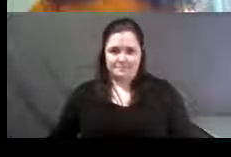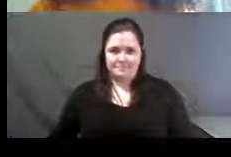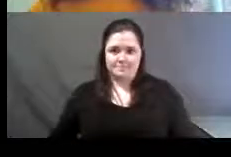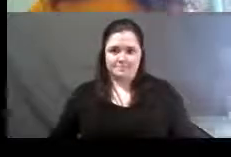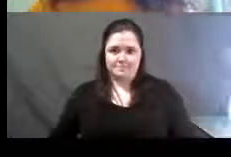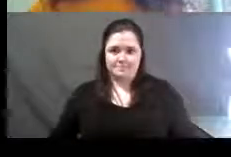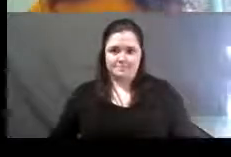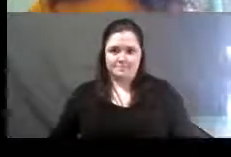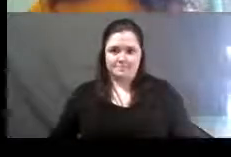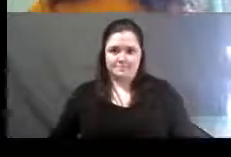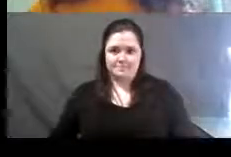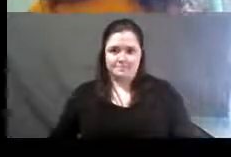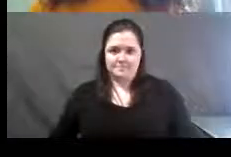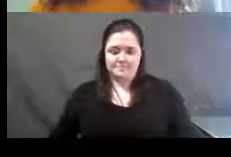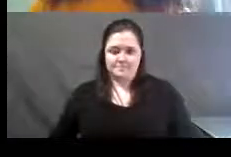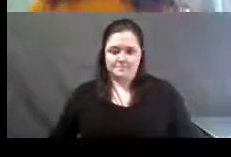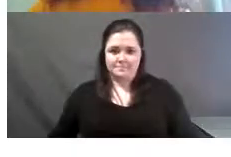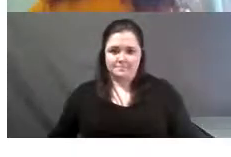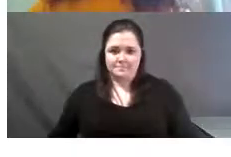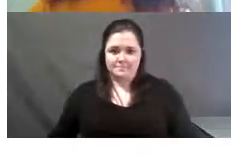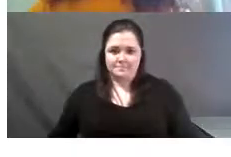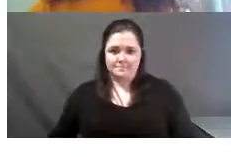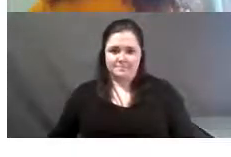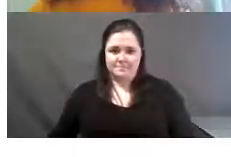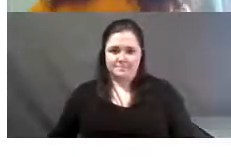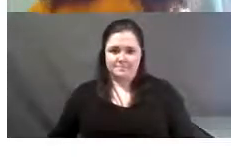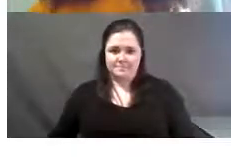live on YouTube.